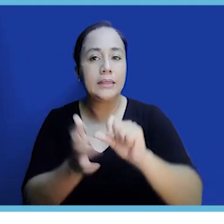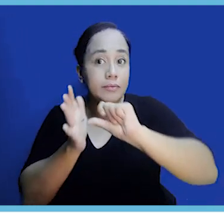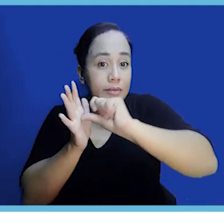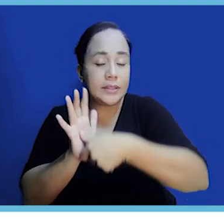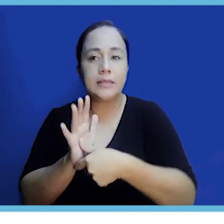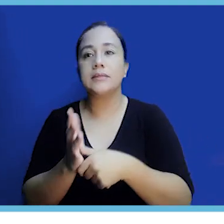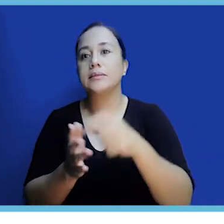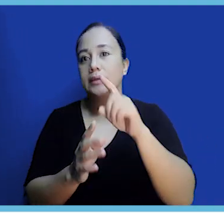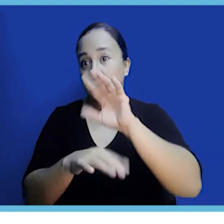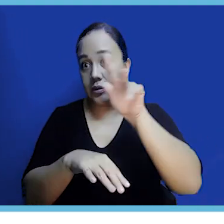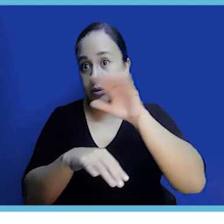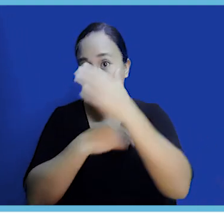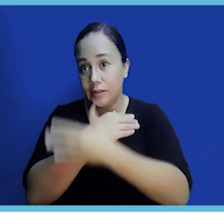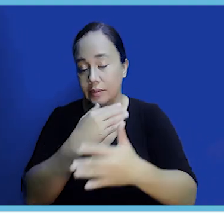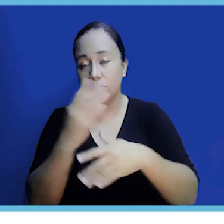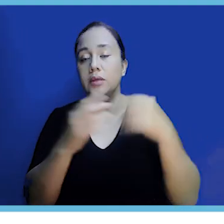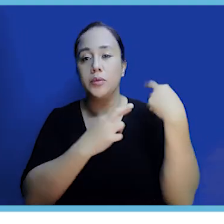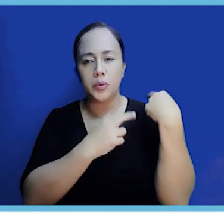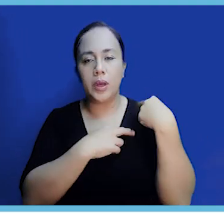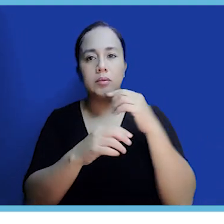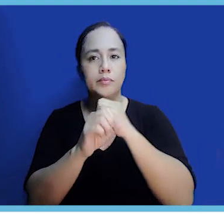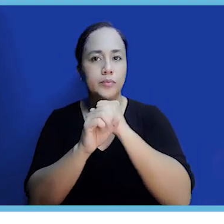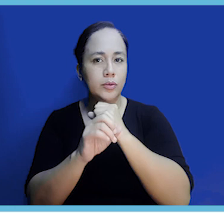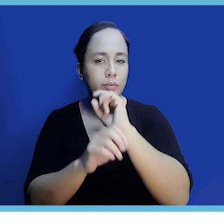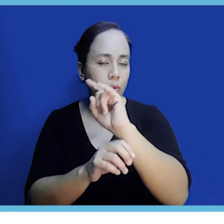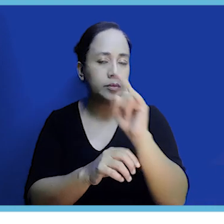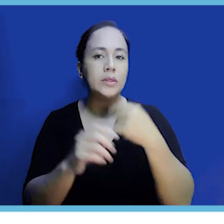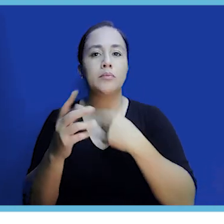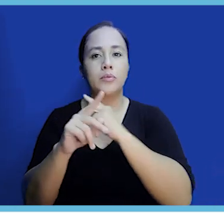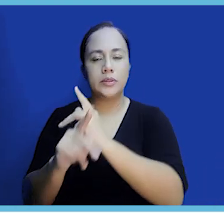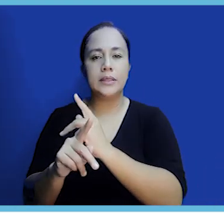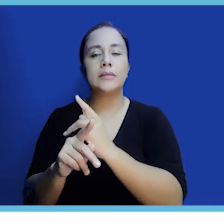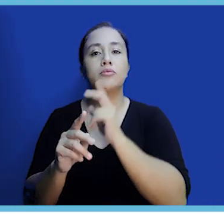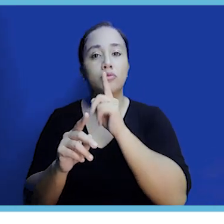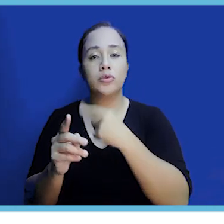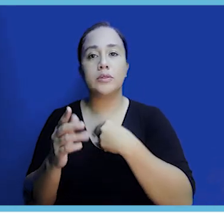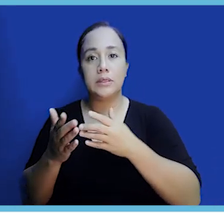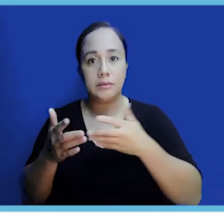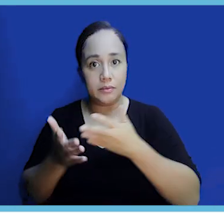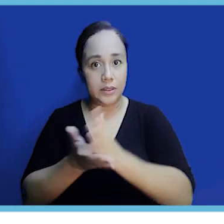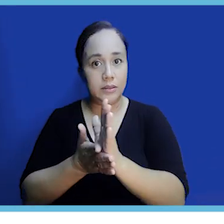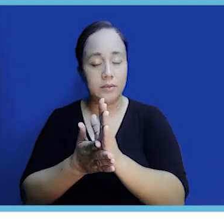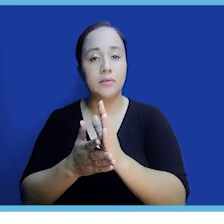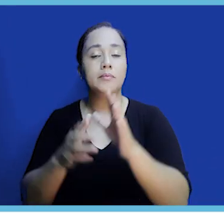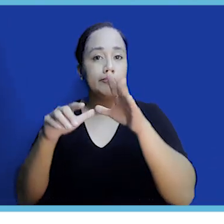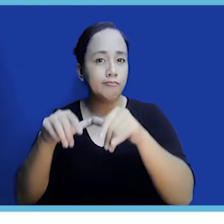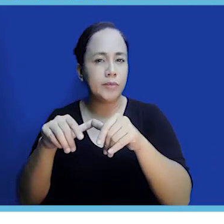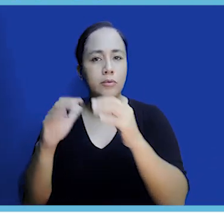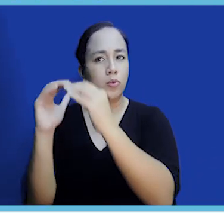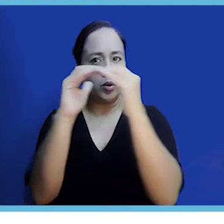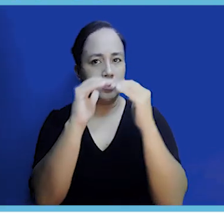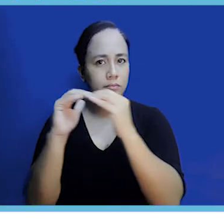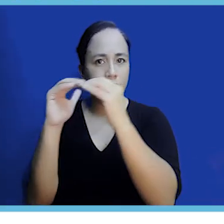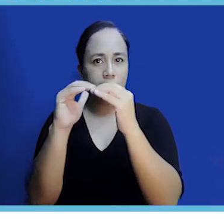and underscores the state obligation on how to promote, protect, and ensure the rights of persons with disabilities on an